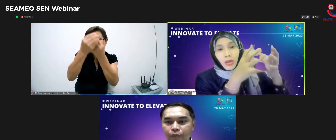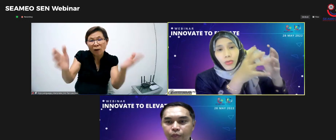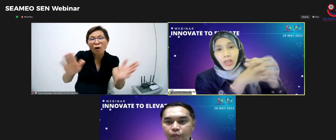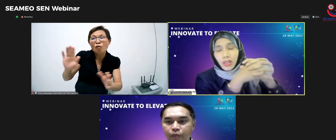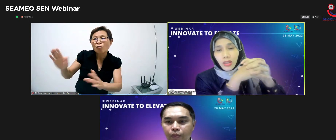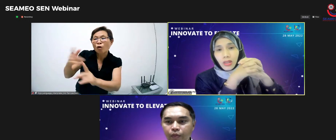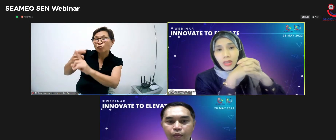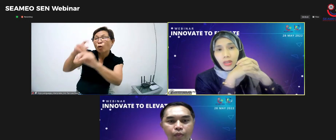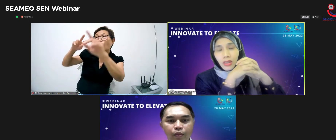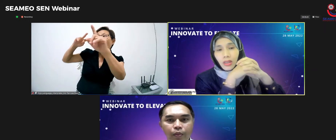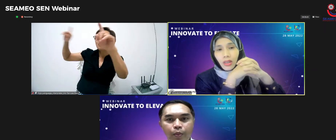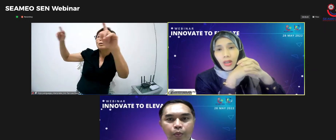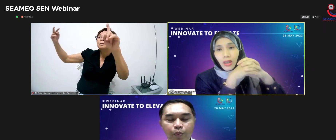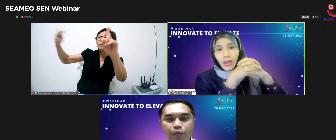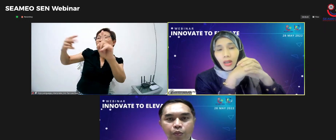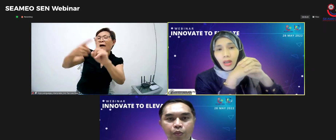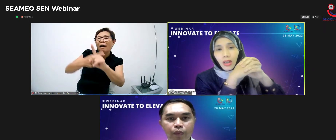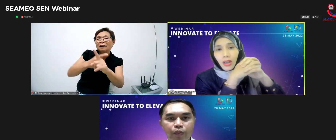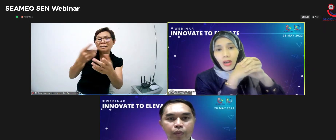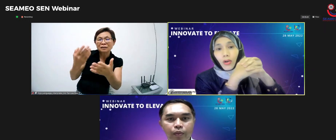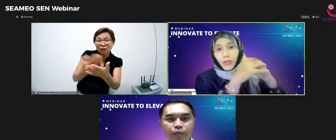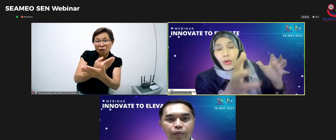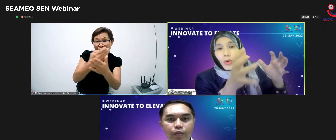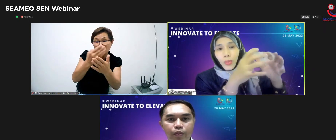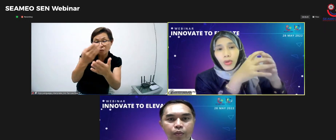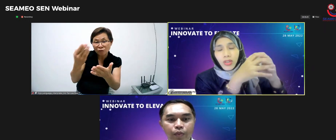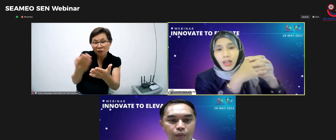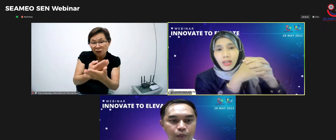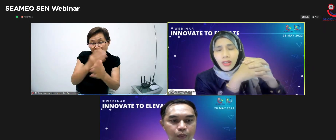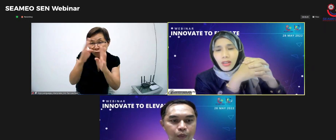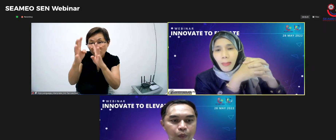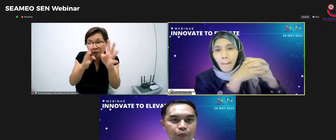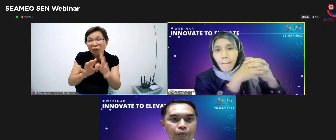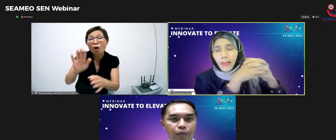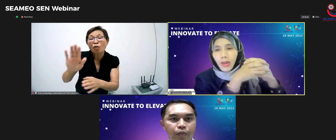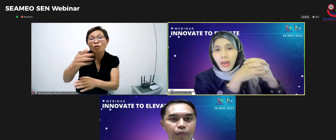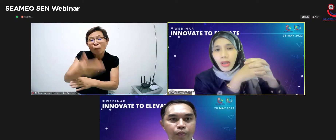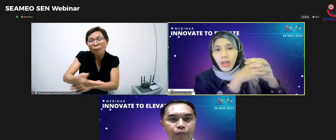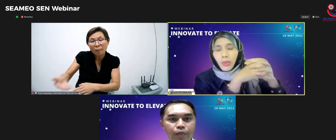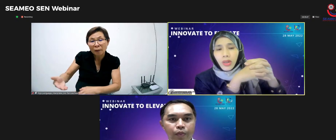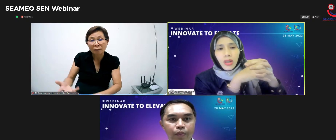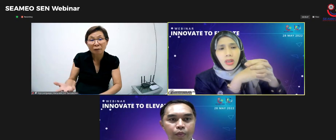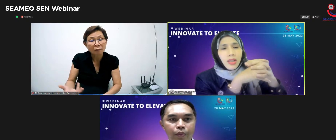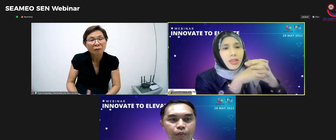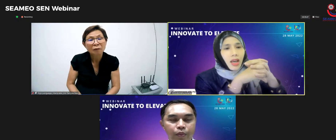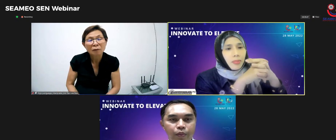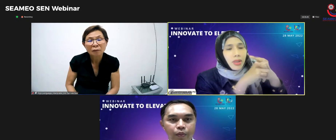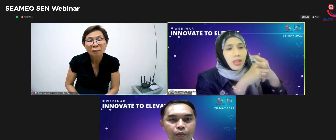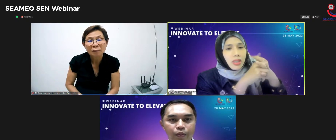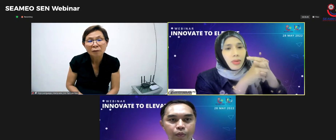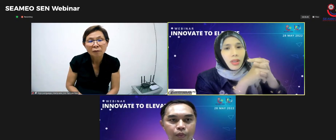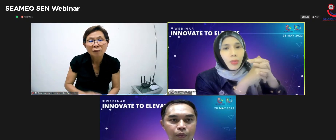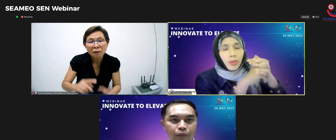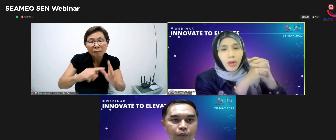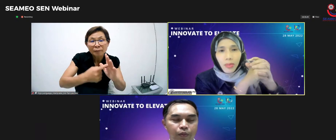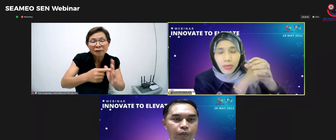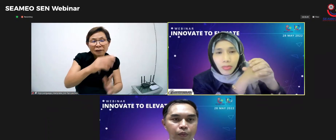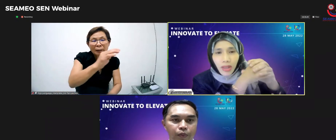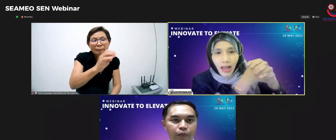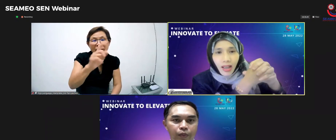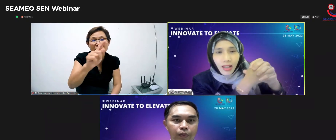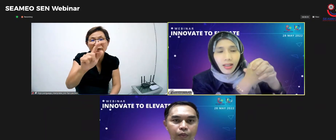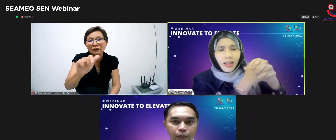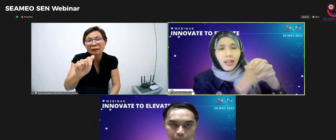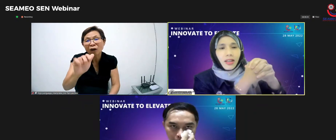as innovator of your product? You want to start, Miss Metawi, perhaps